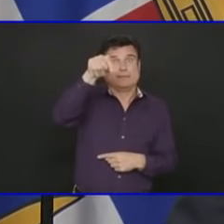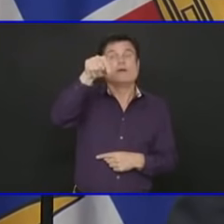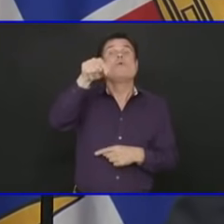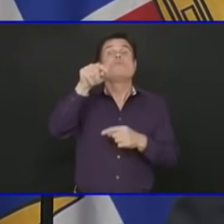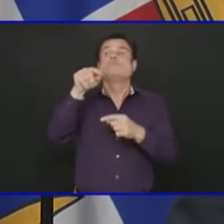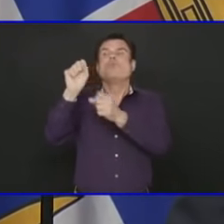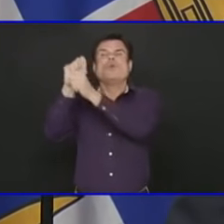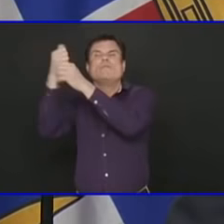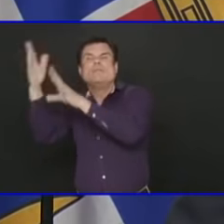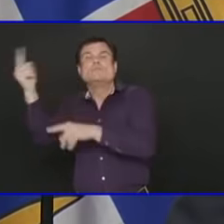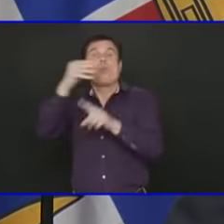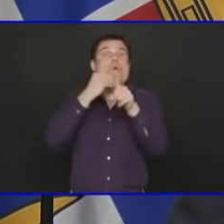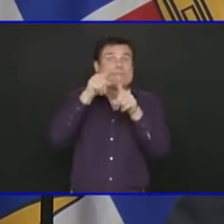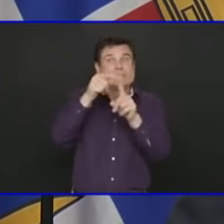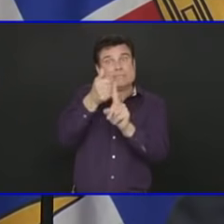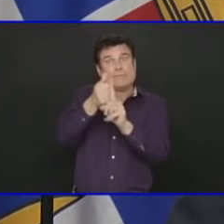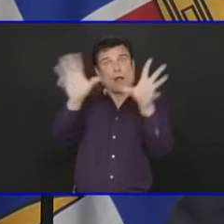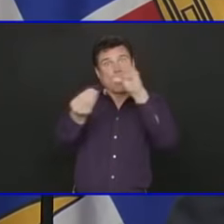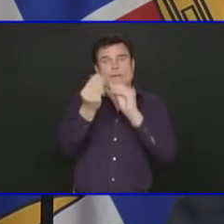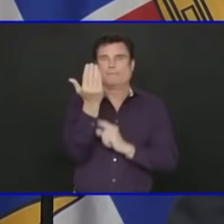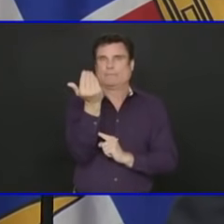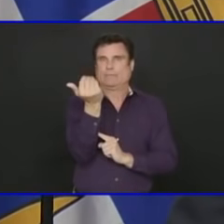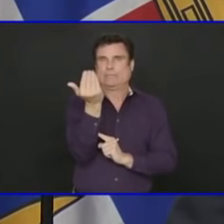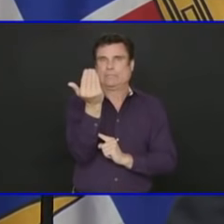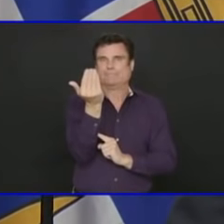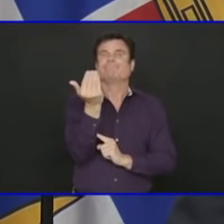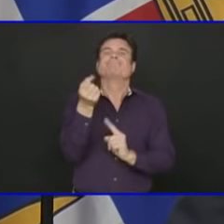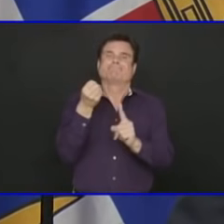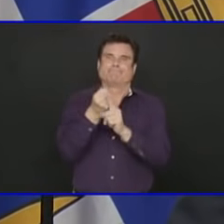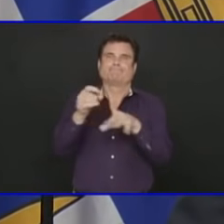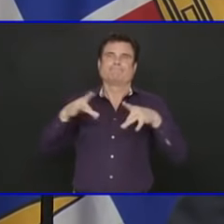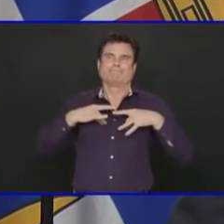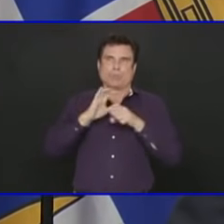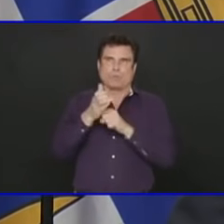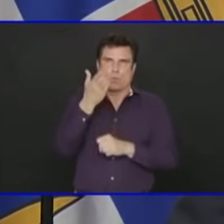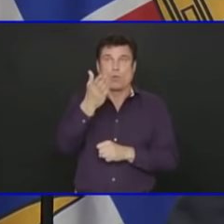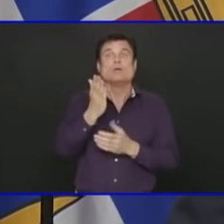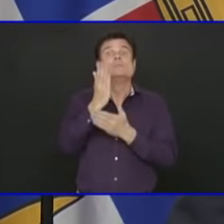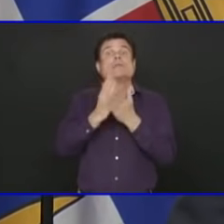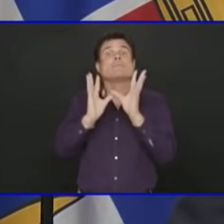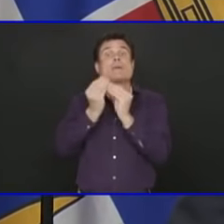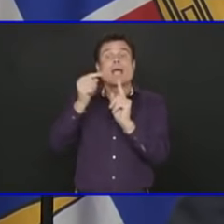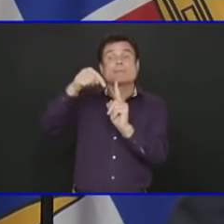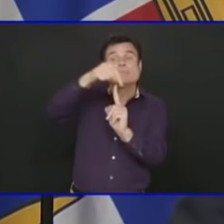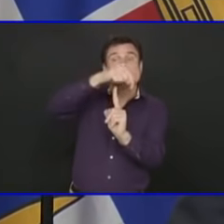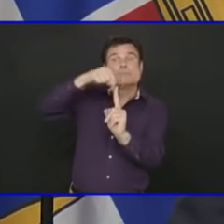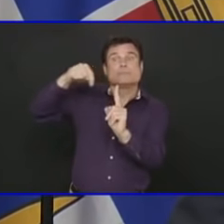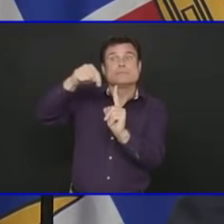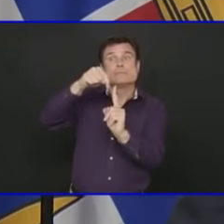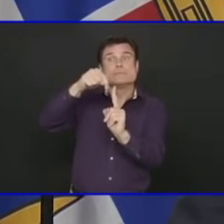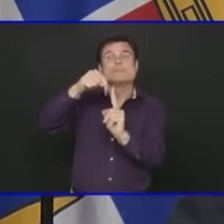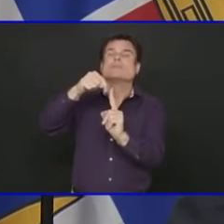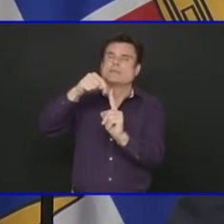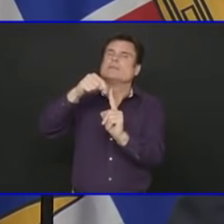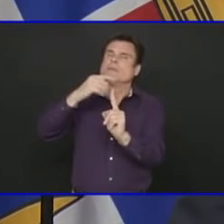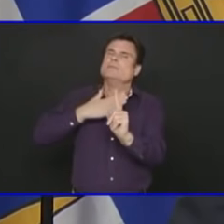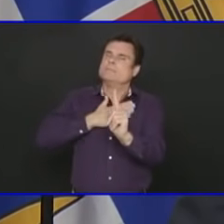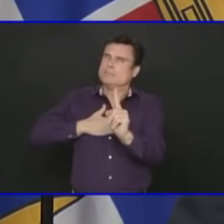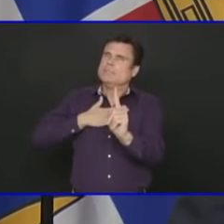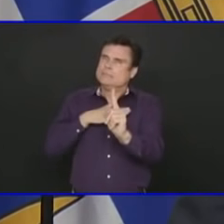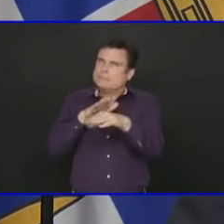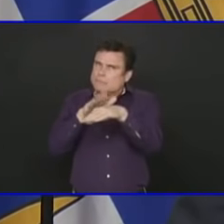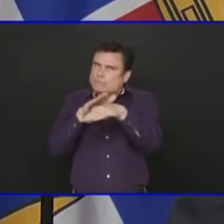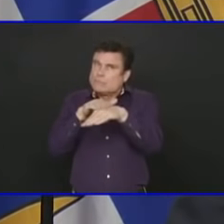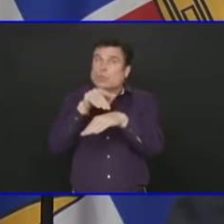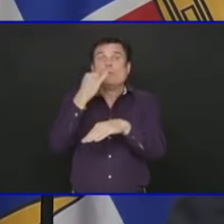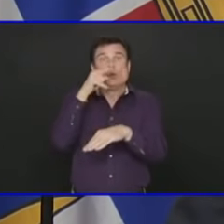asked anybody who's returning from working at the Curl Lake plant while the outbreak continues there, and we do know that it